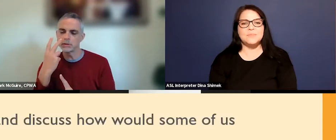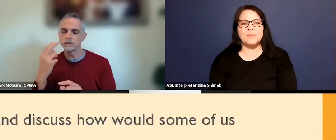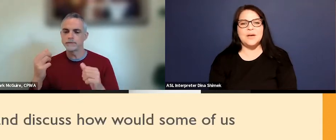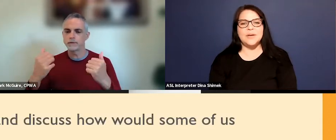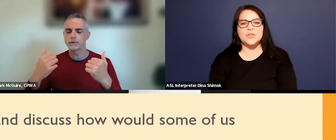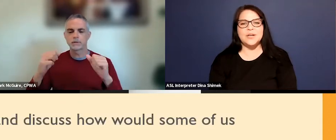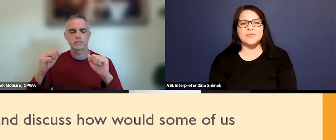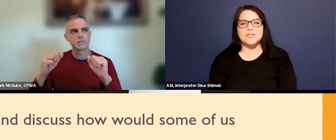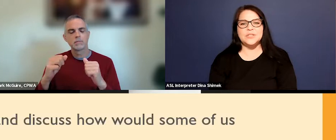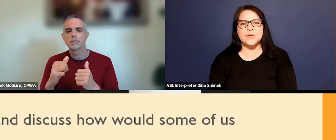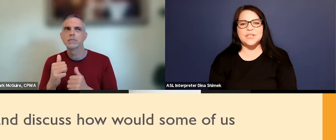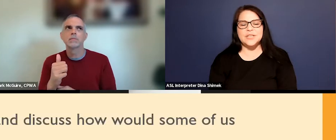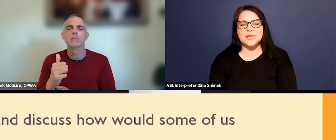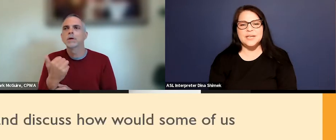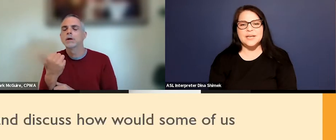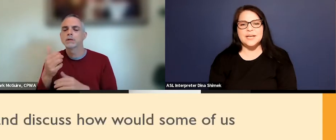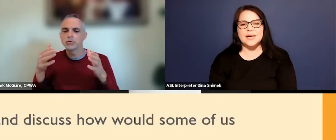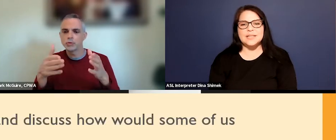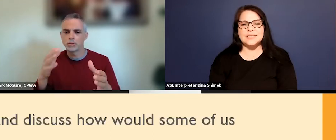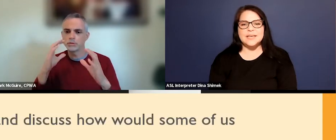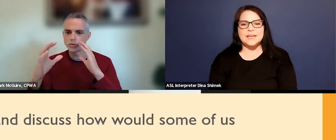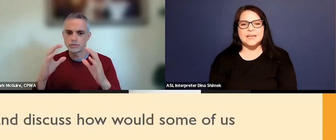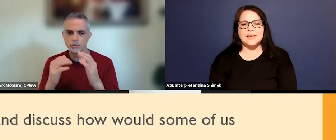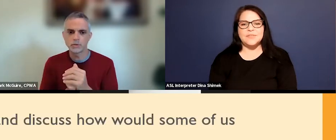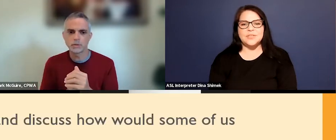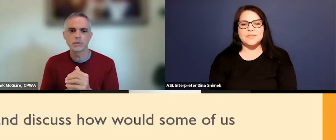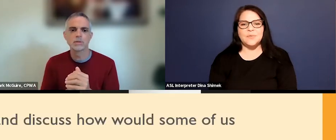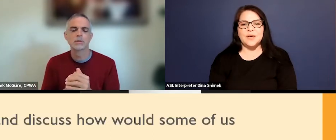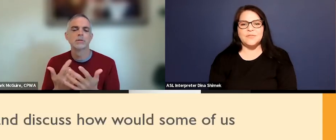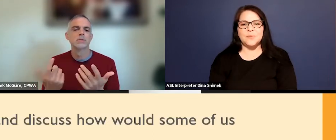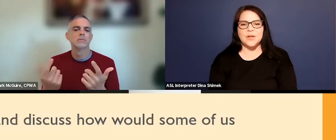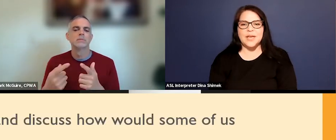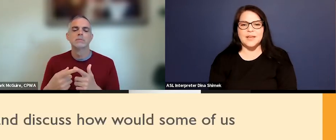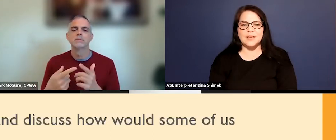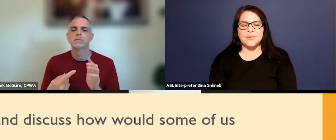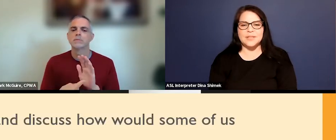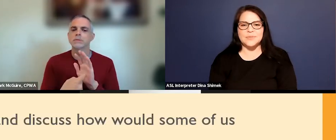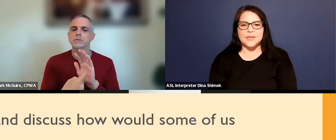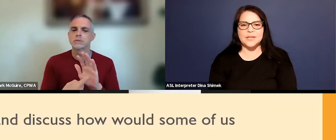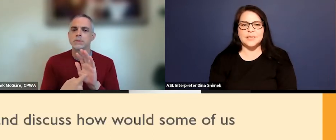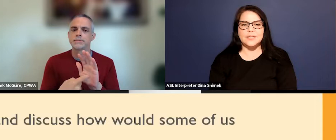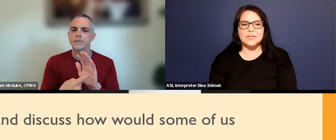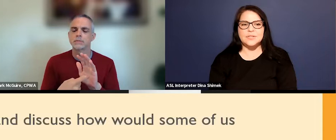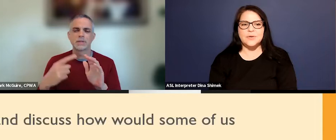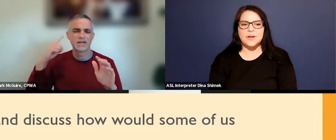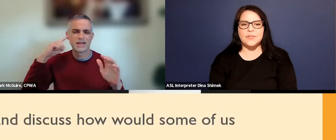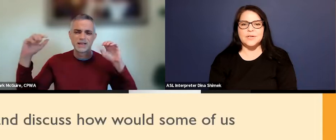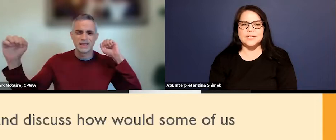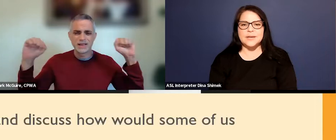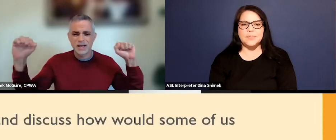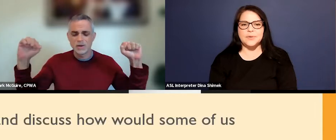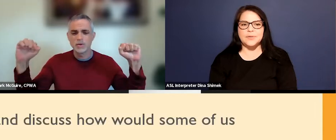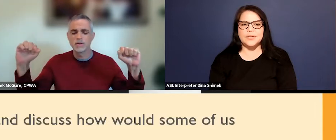Okay, so maybe now we could try another situation and see if there's a different way of communicating with this one. So